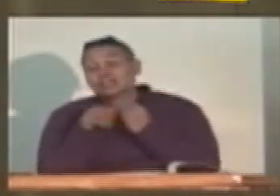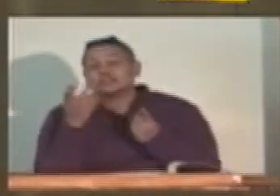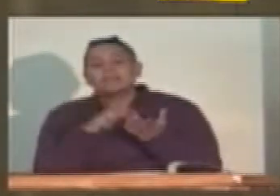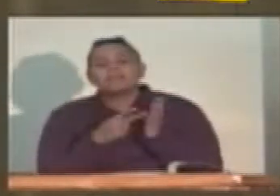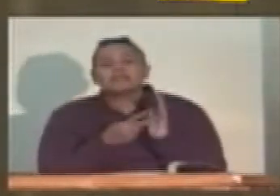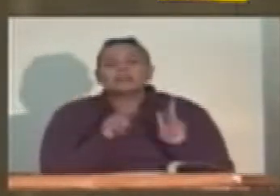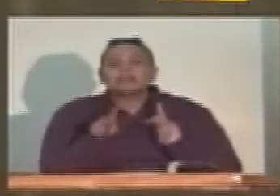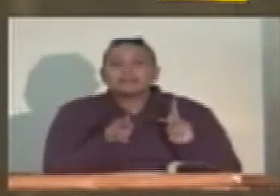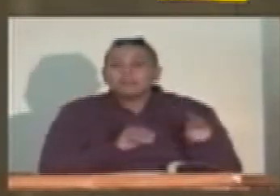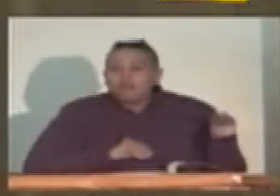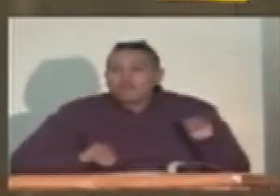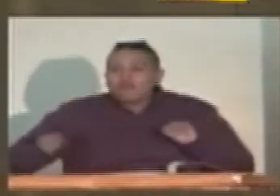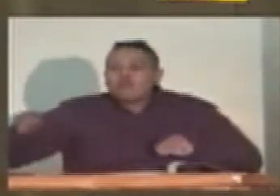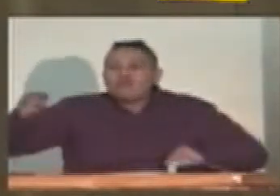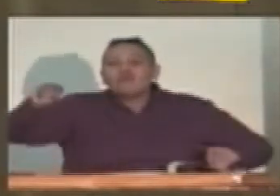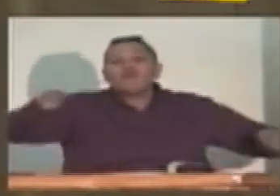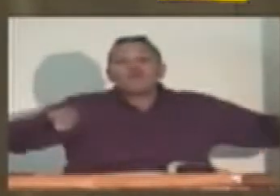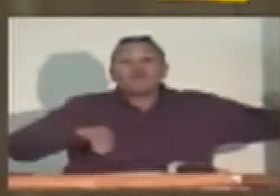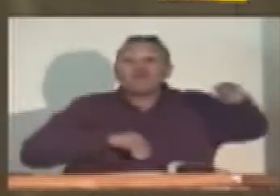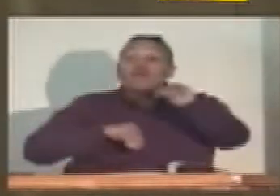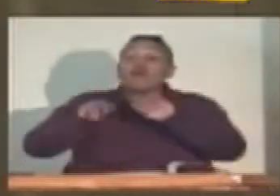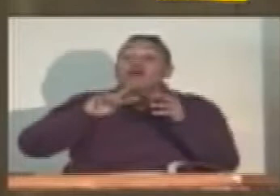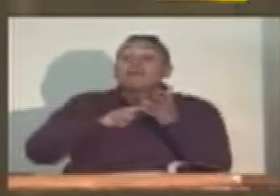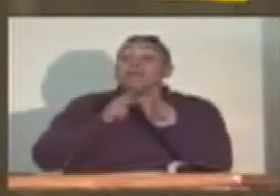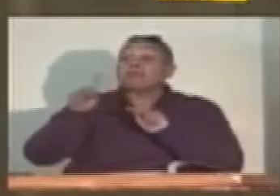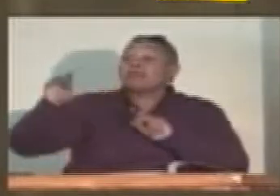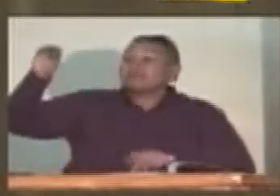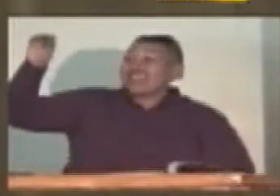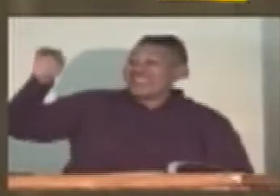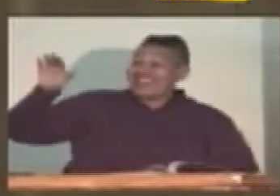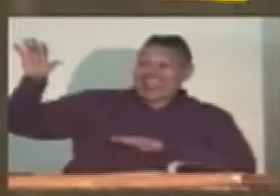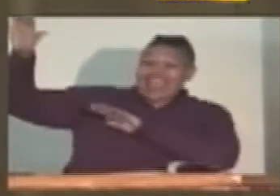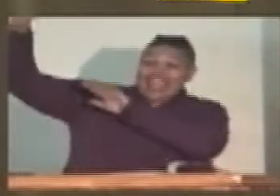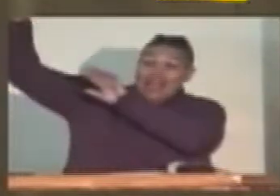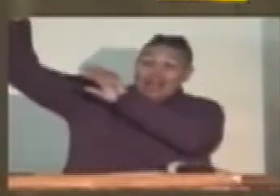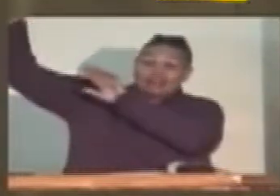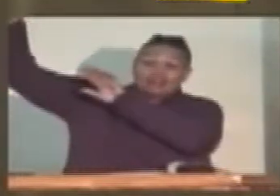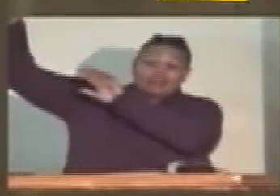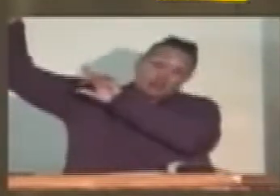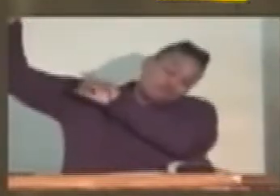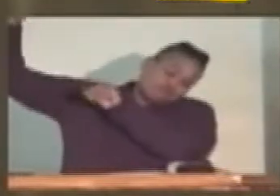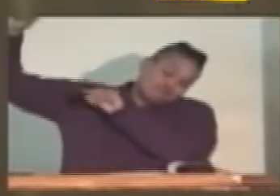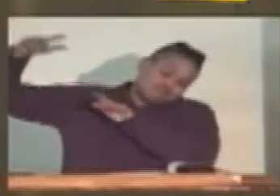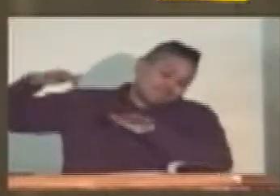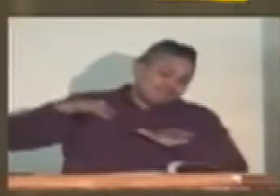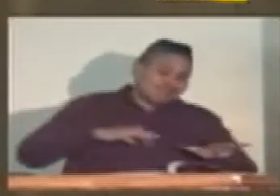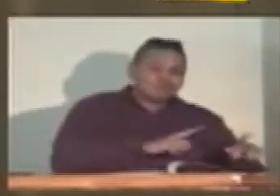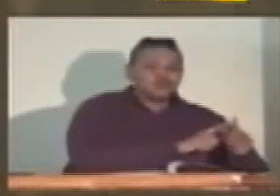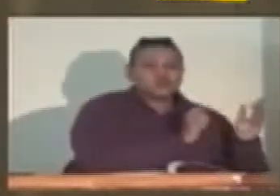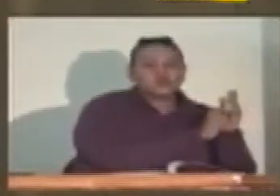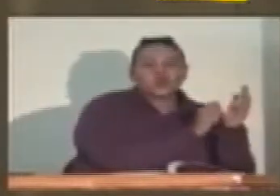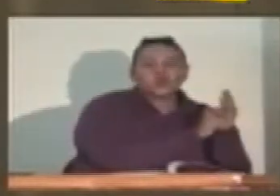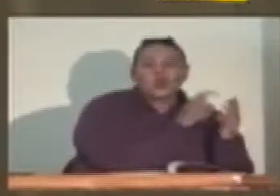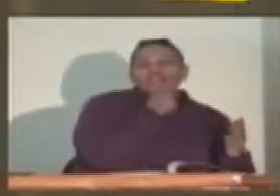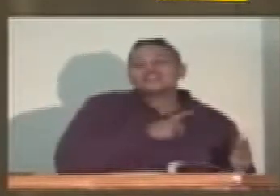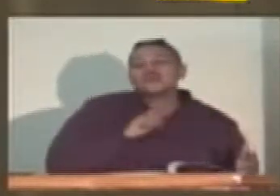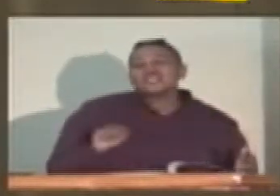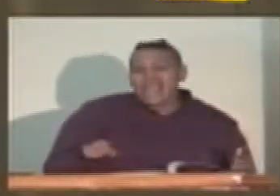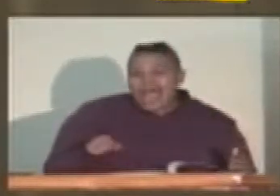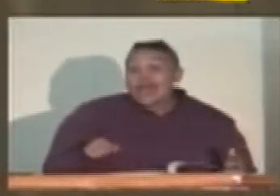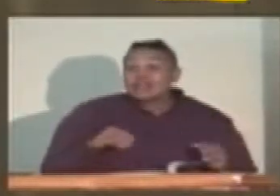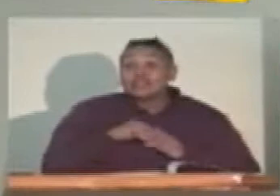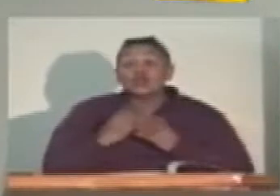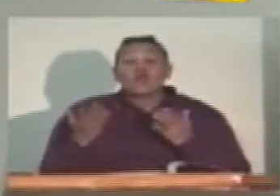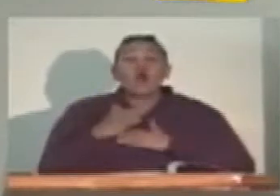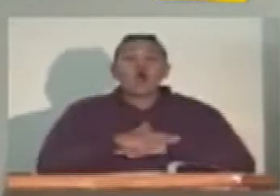people, moving people from the hills of St. Andrew to the plains of downtown Kingston efficiently, in comfort,